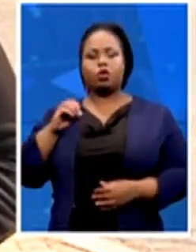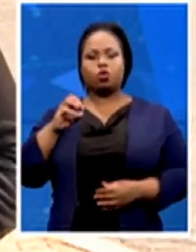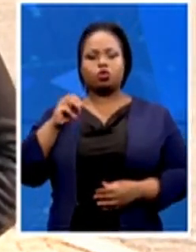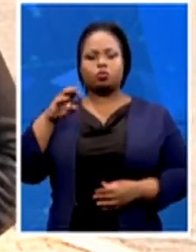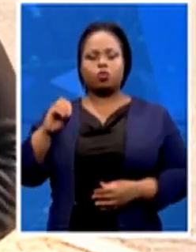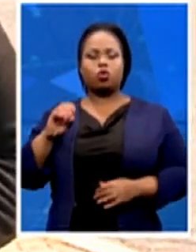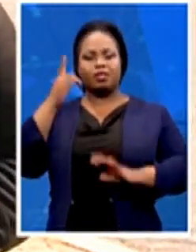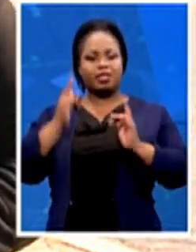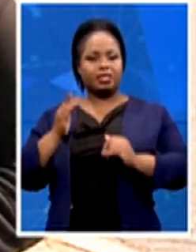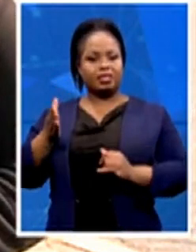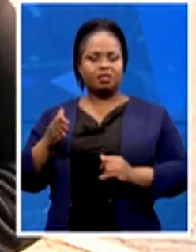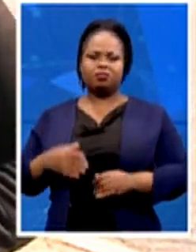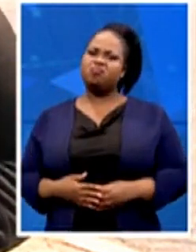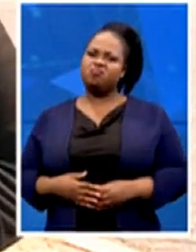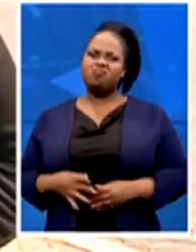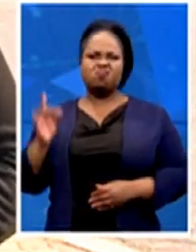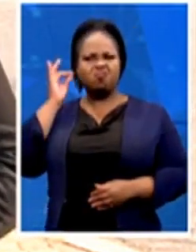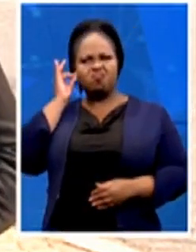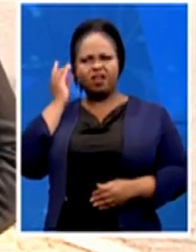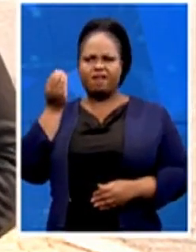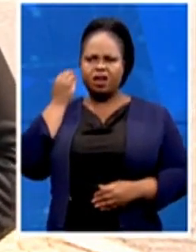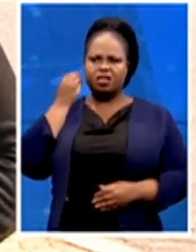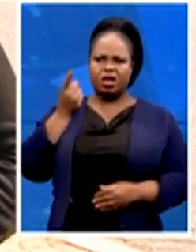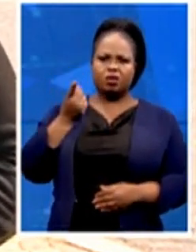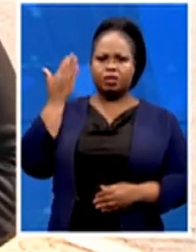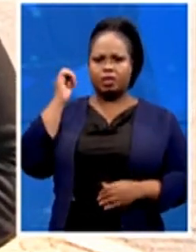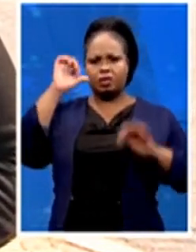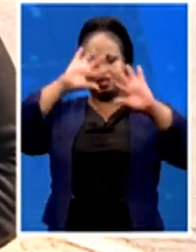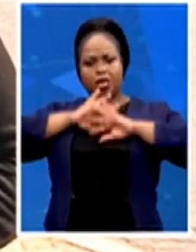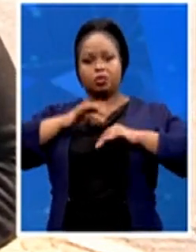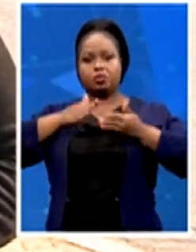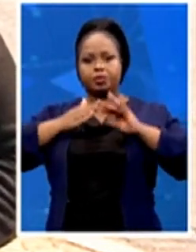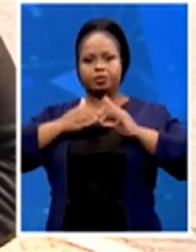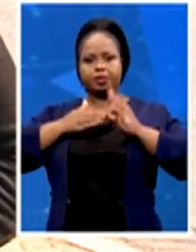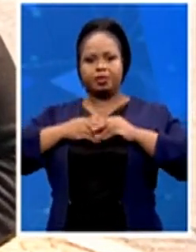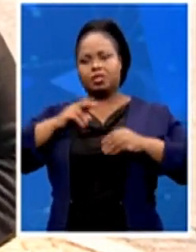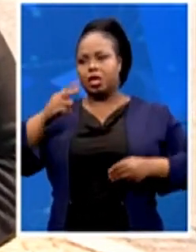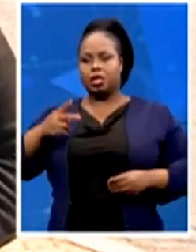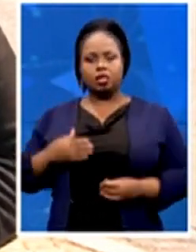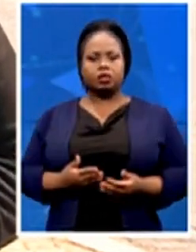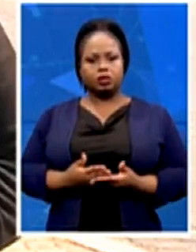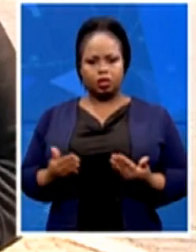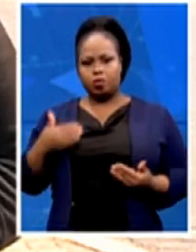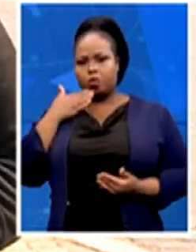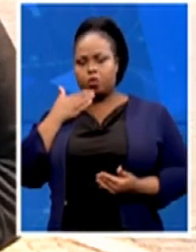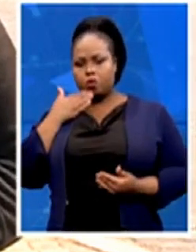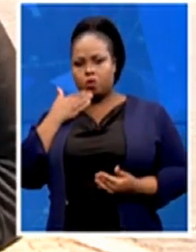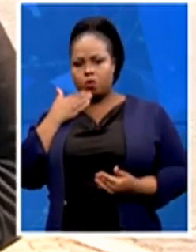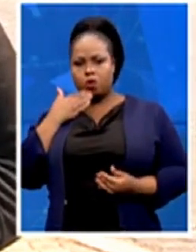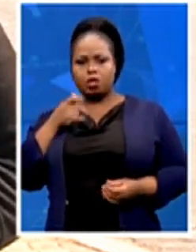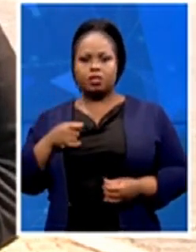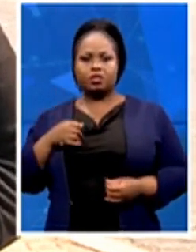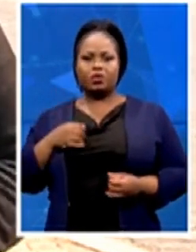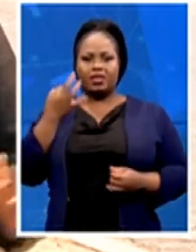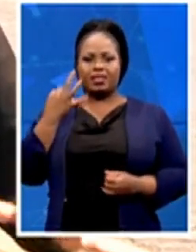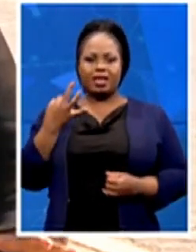found out just last night that community members have been manning 3 shopping centers or malls in